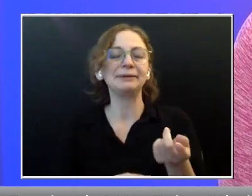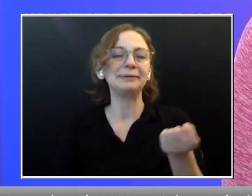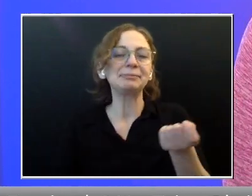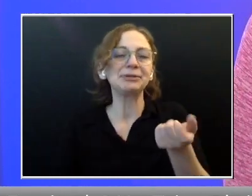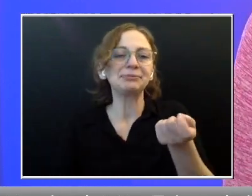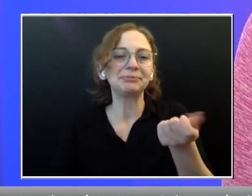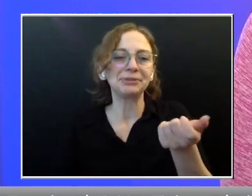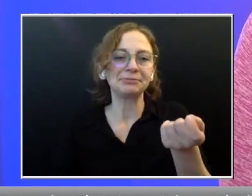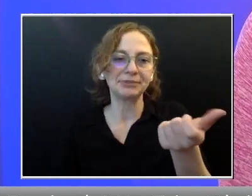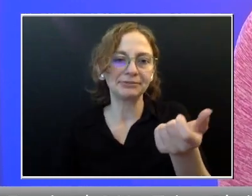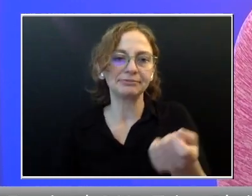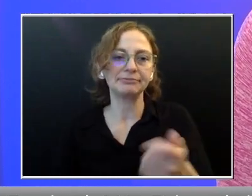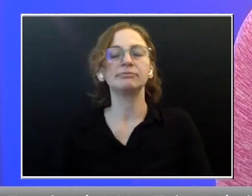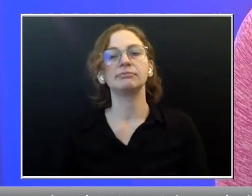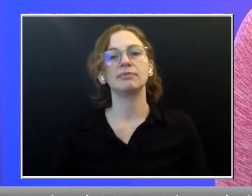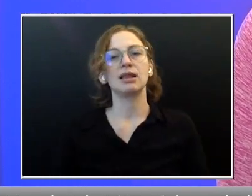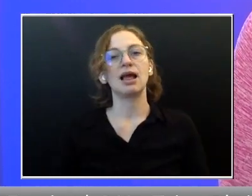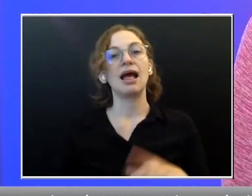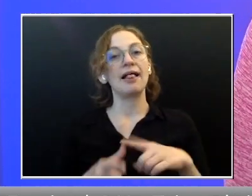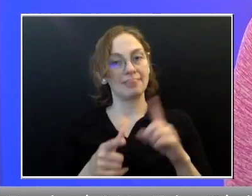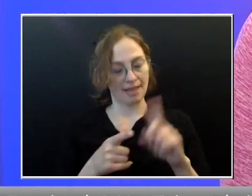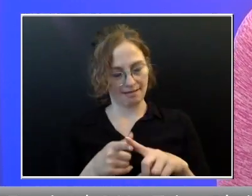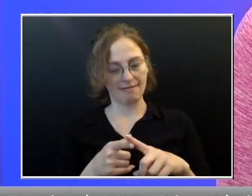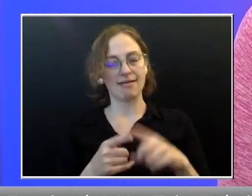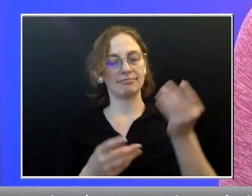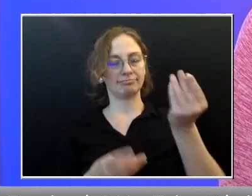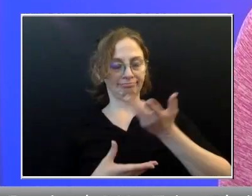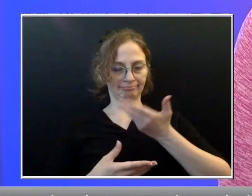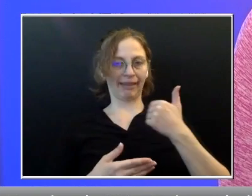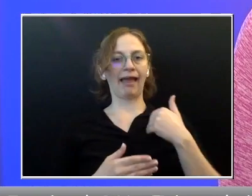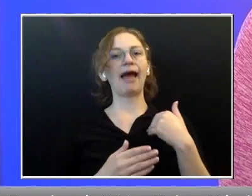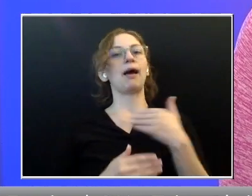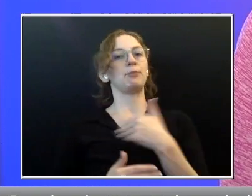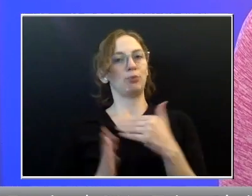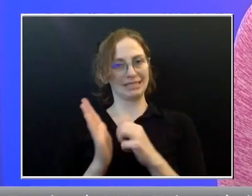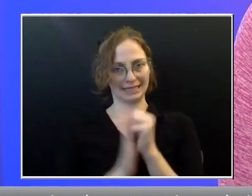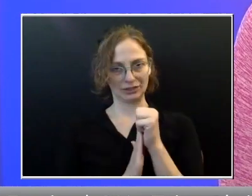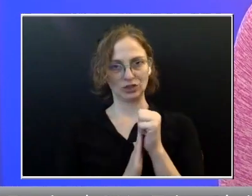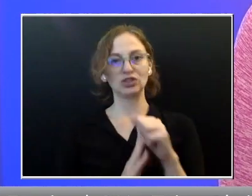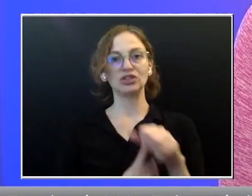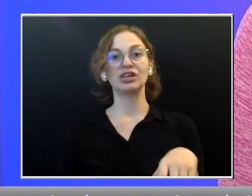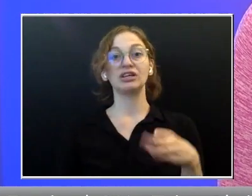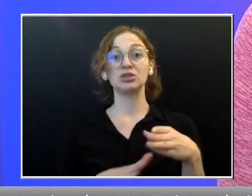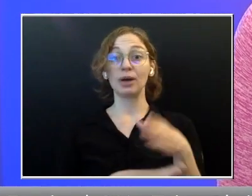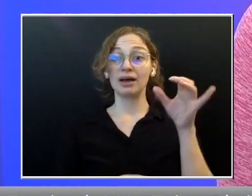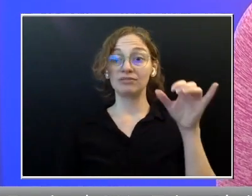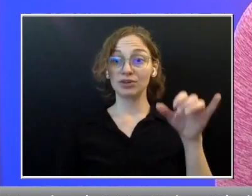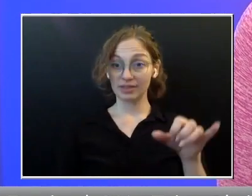diagnosed with the breast cancer. Right. And after Dr. Fabian, diagnosed me with that,